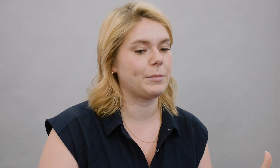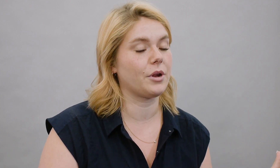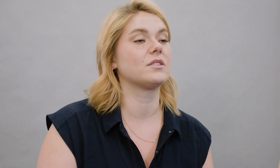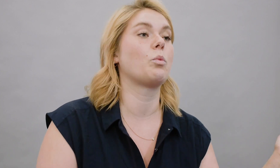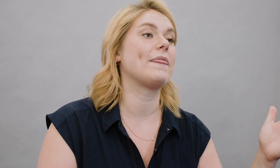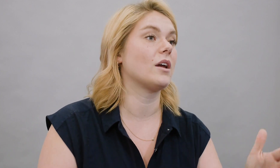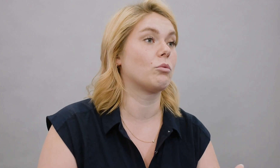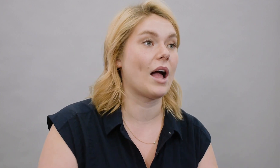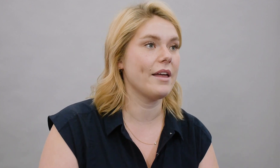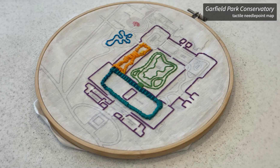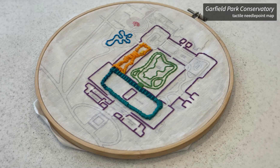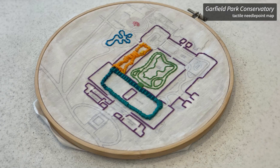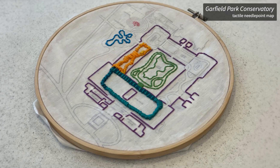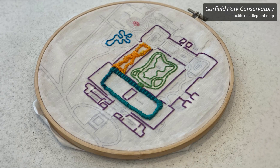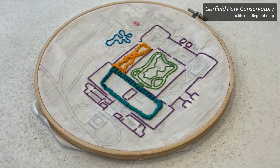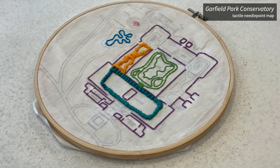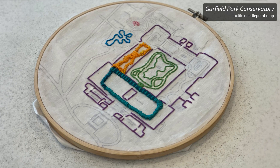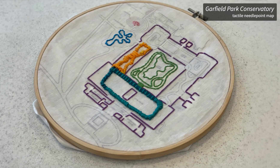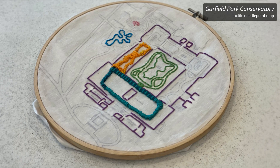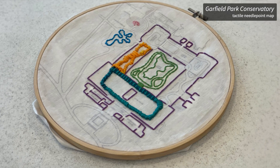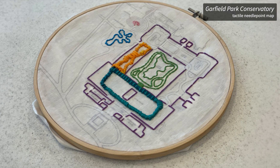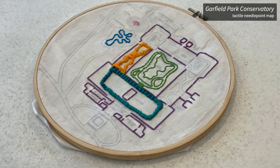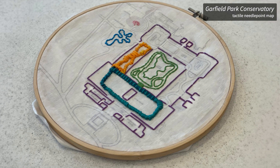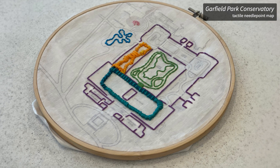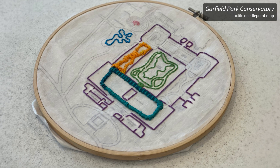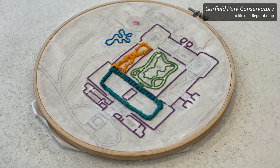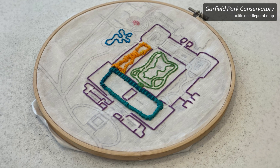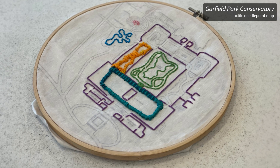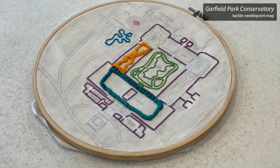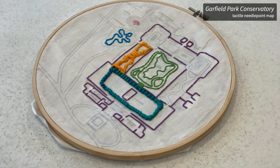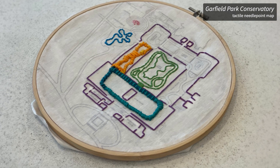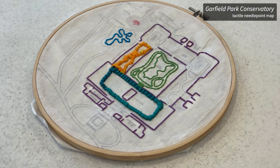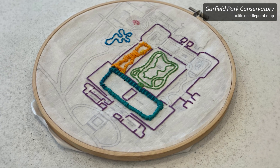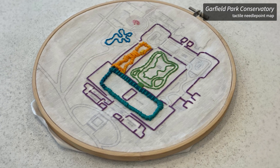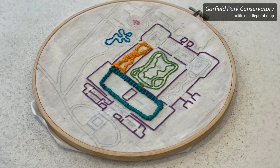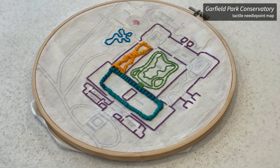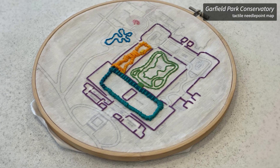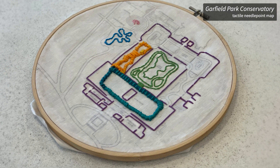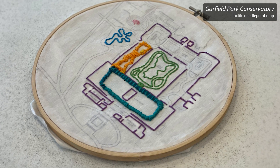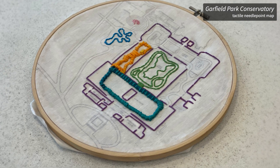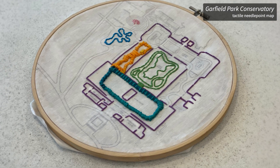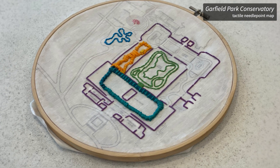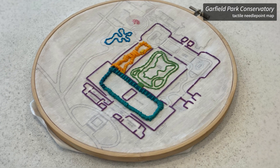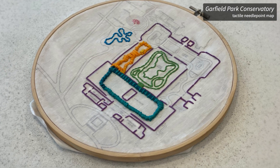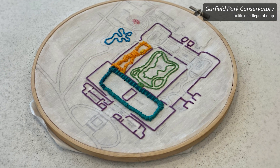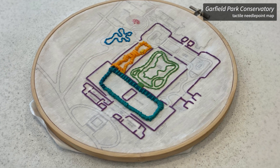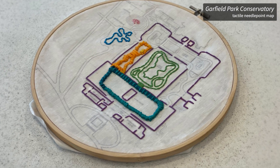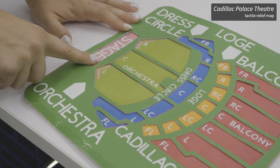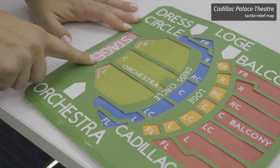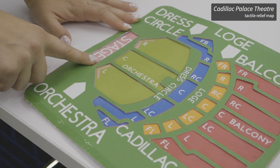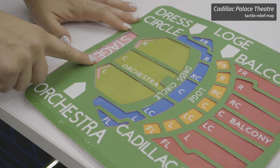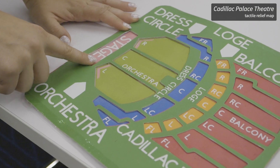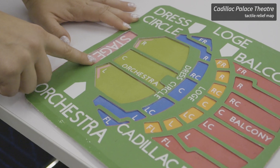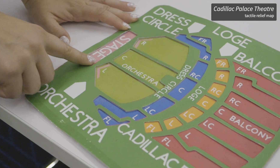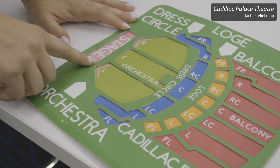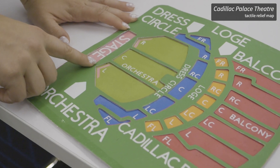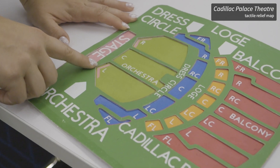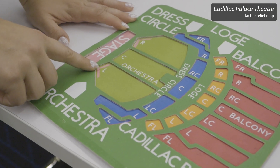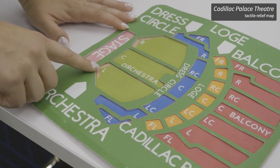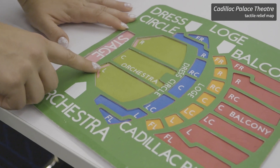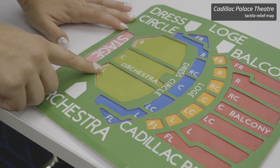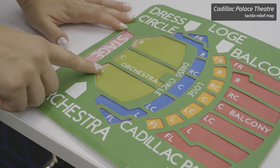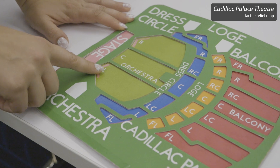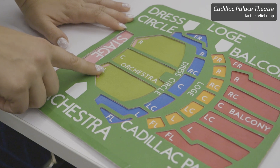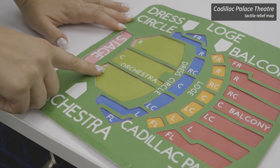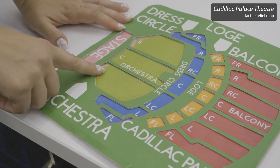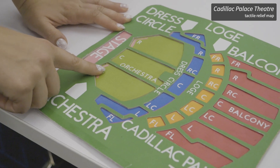will experience when they arrive, so wayfinding tools on websites, maps. It includes tour guides, whether that's ASL